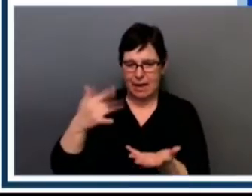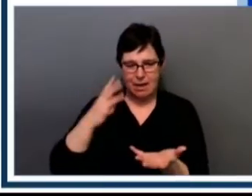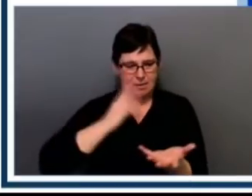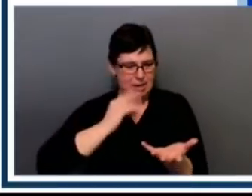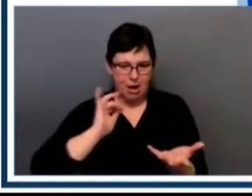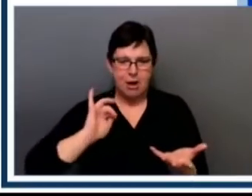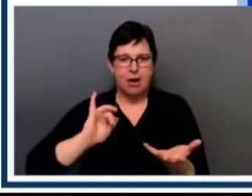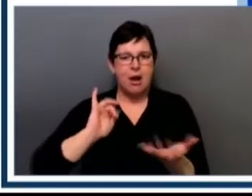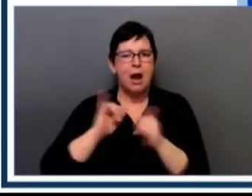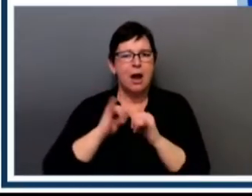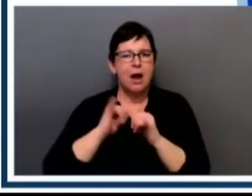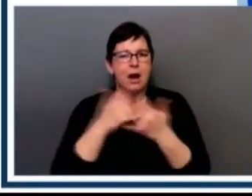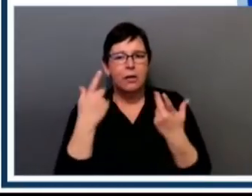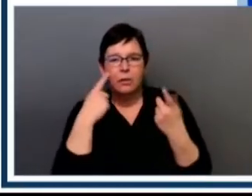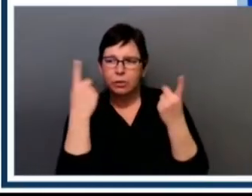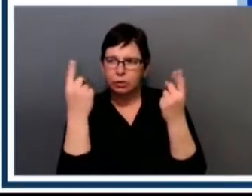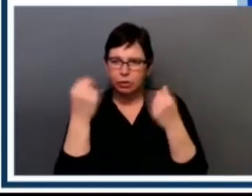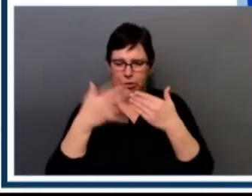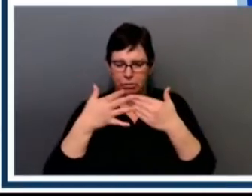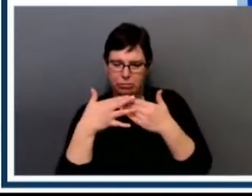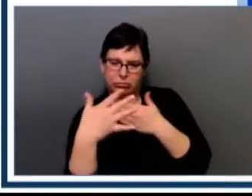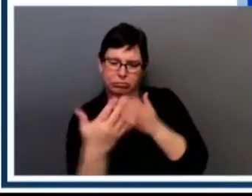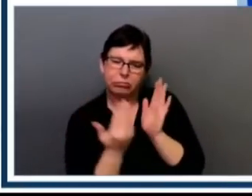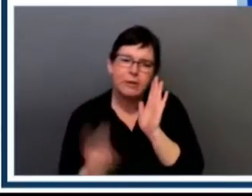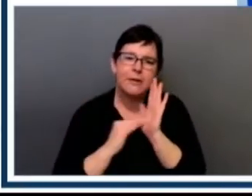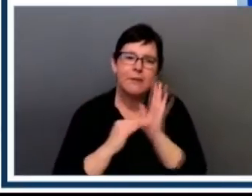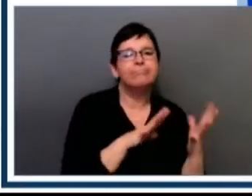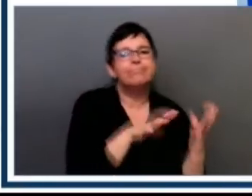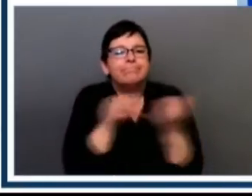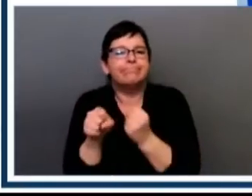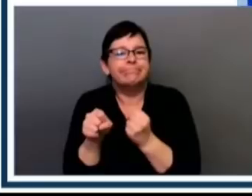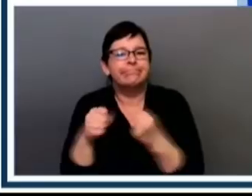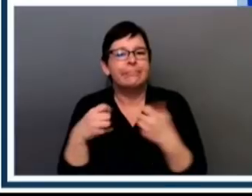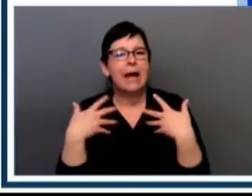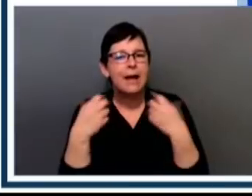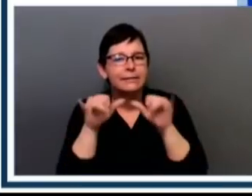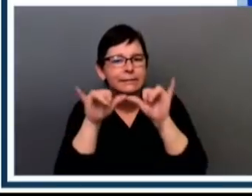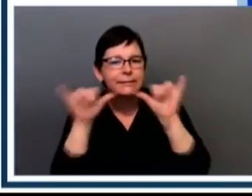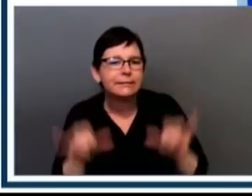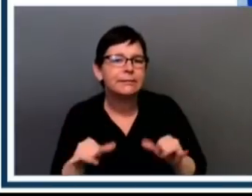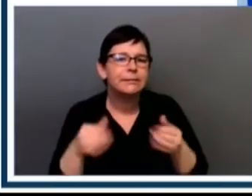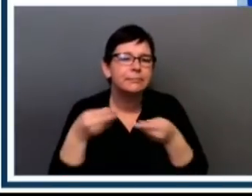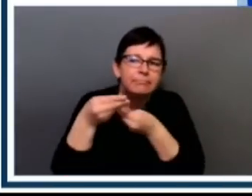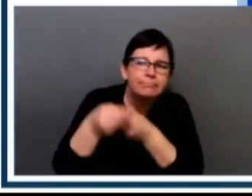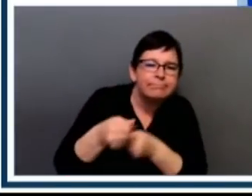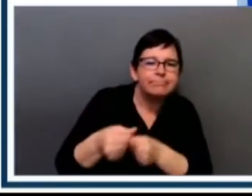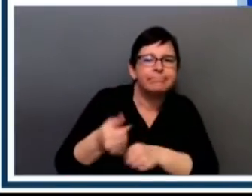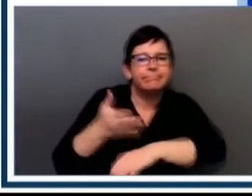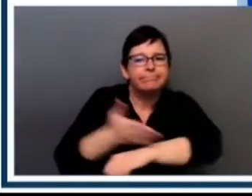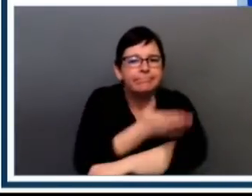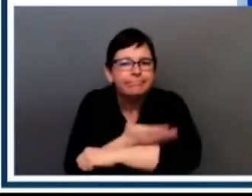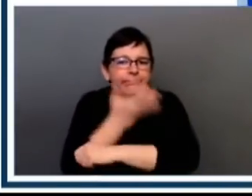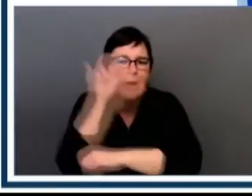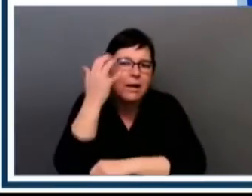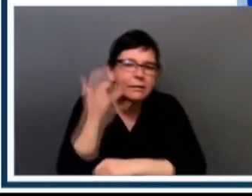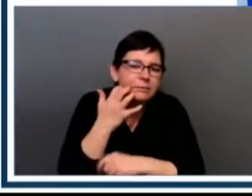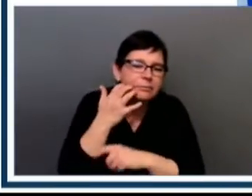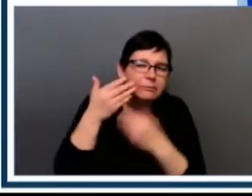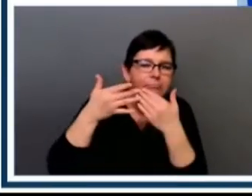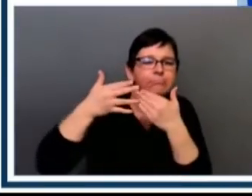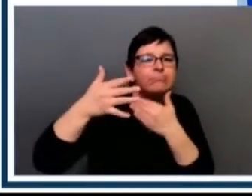It's absolutely true that the significant weaknesses and deficiencies of our healthcare system have